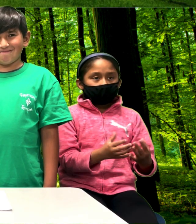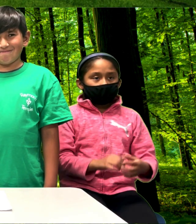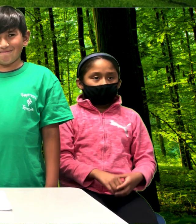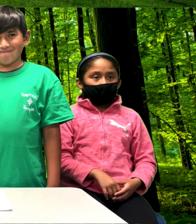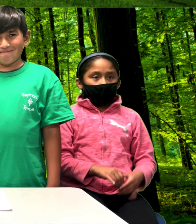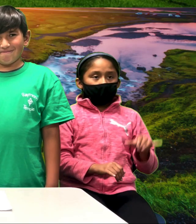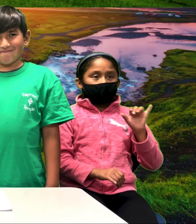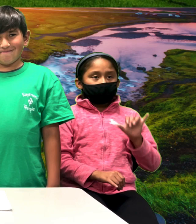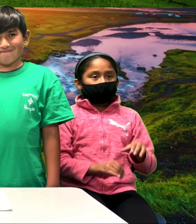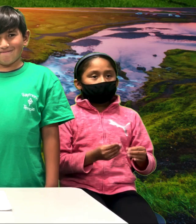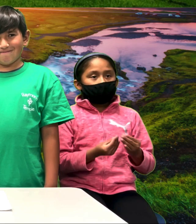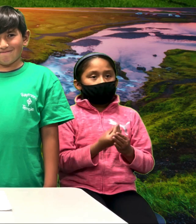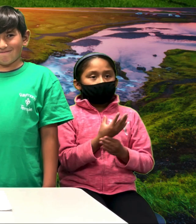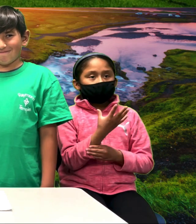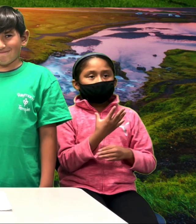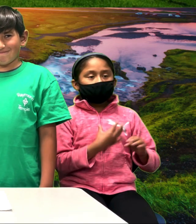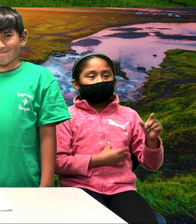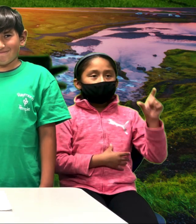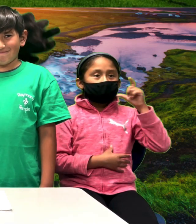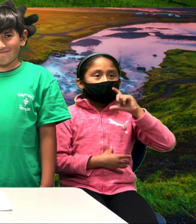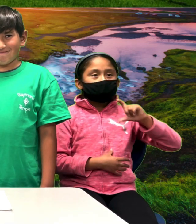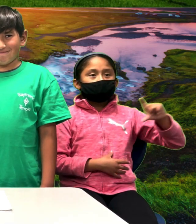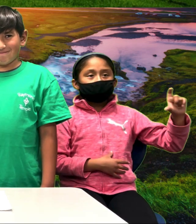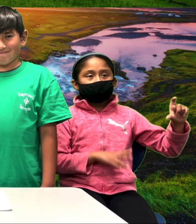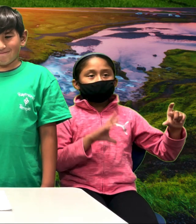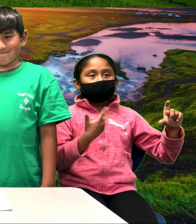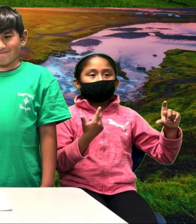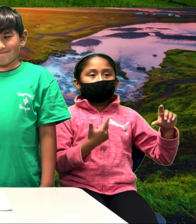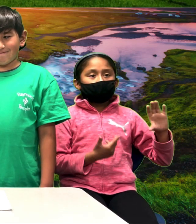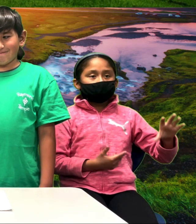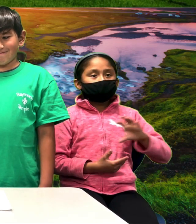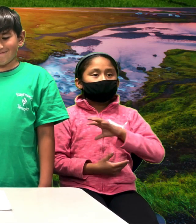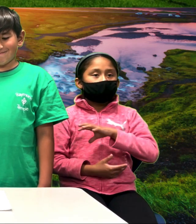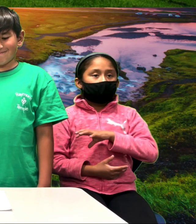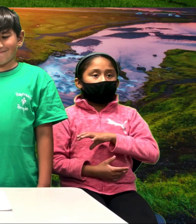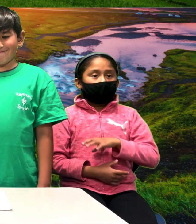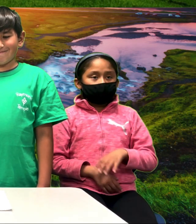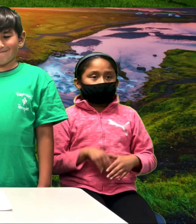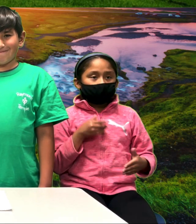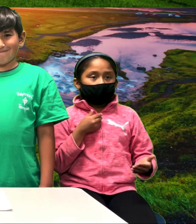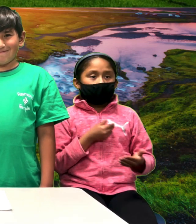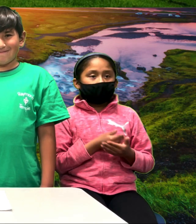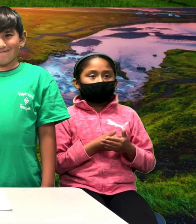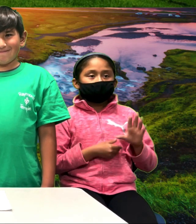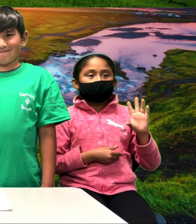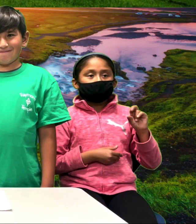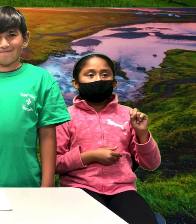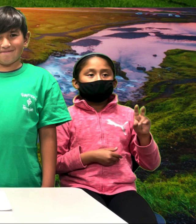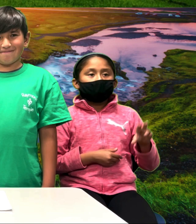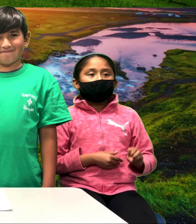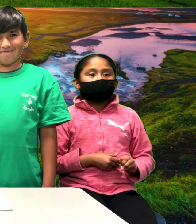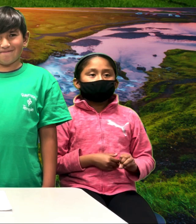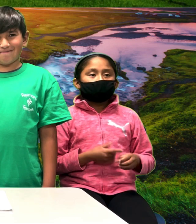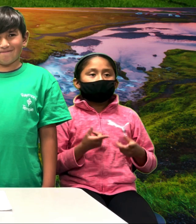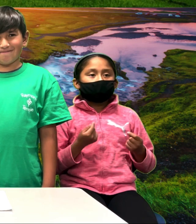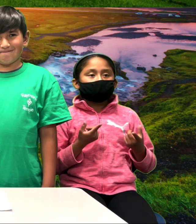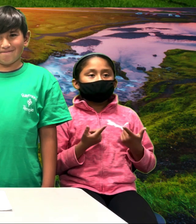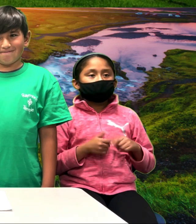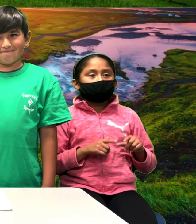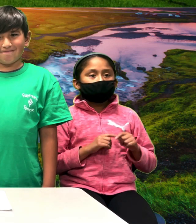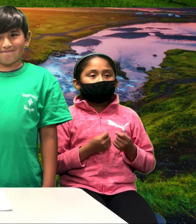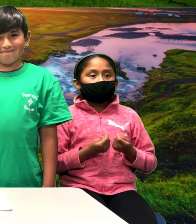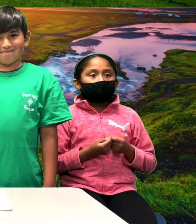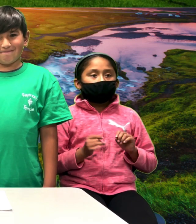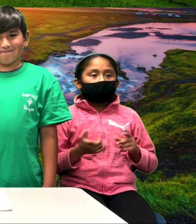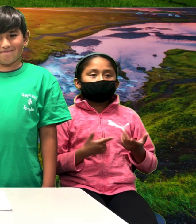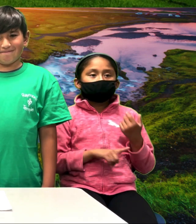the sun and is the largest of the terrestrial planets. What we do in the green team is we guard and pick up trash and take care of the Earth. Hi,